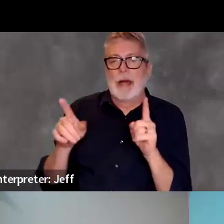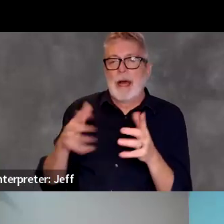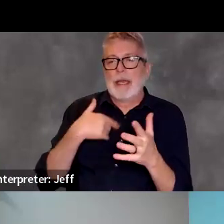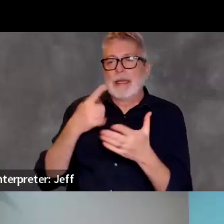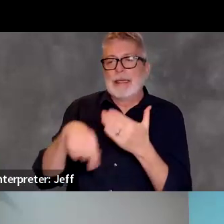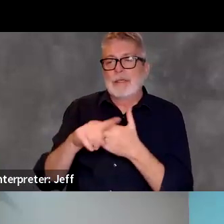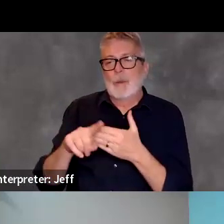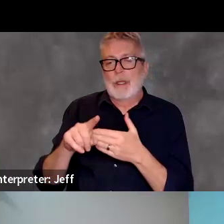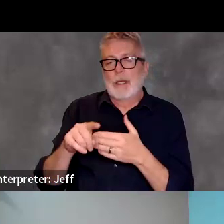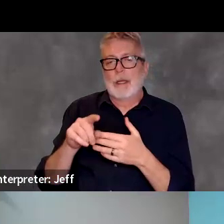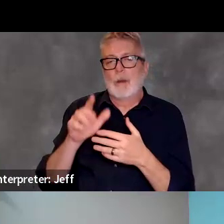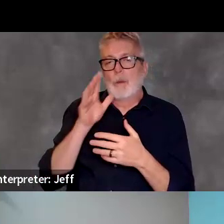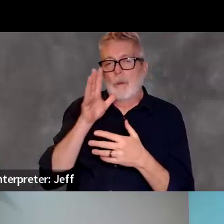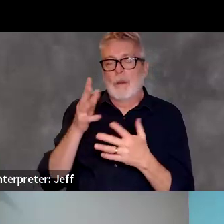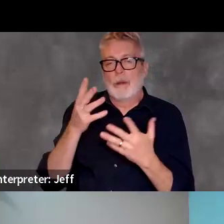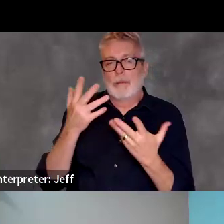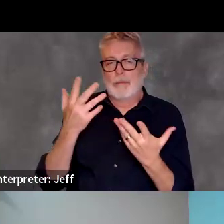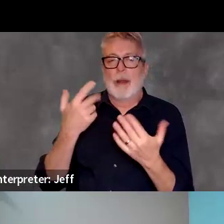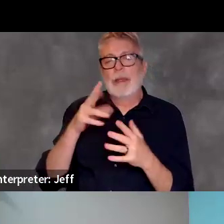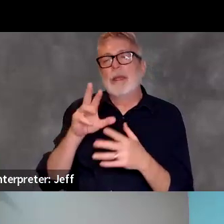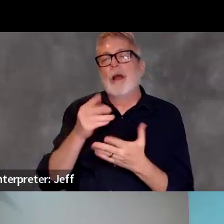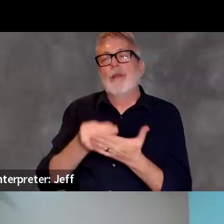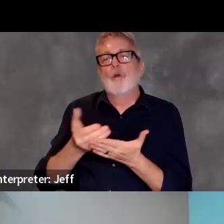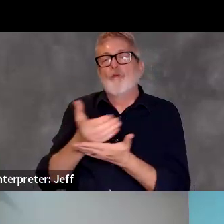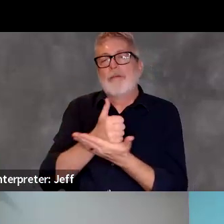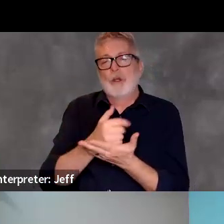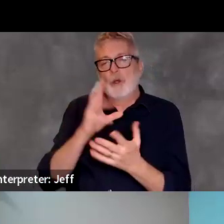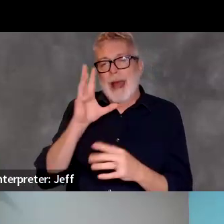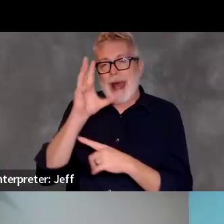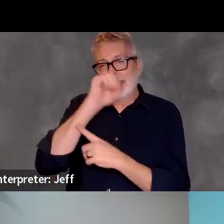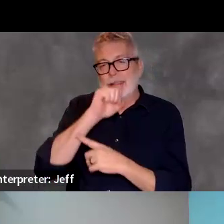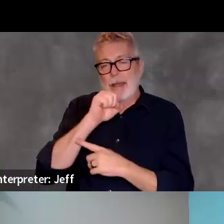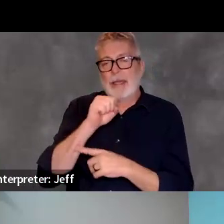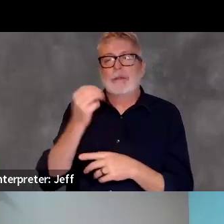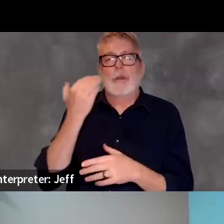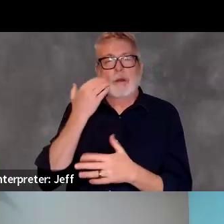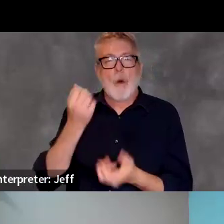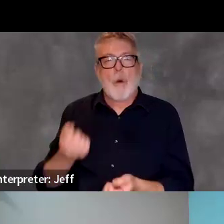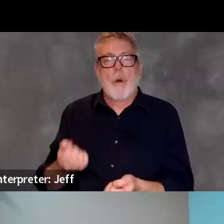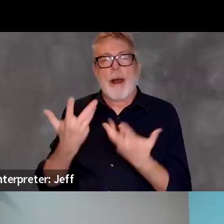week will be pretty telling. The revenue estimating conference meets, so that means we'll know our budget numbers.